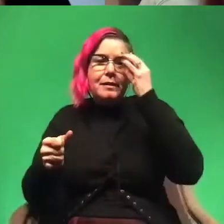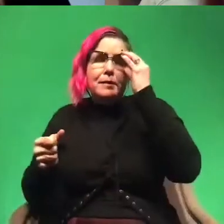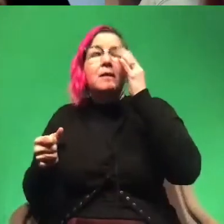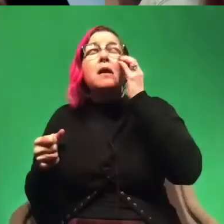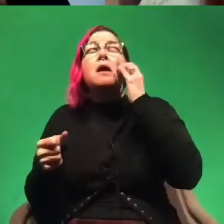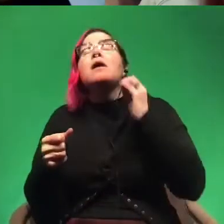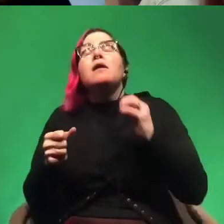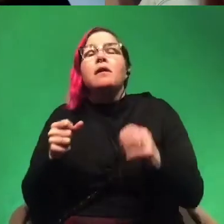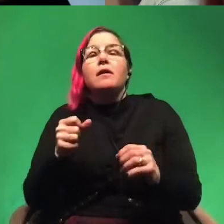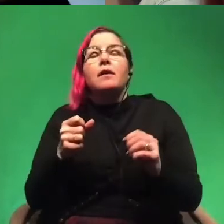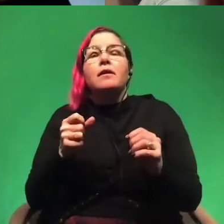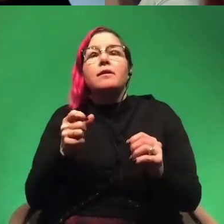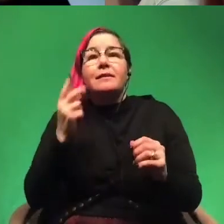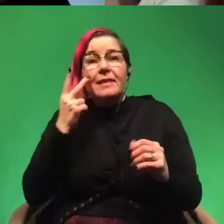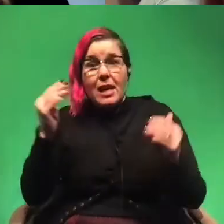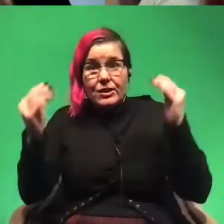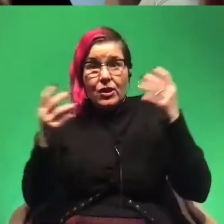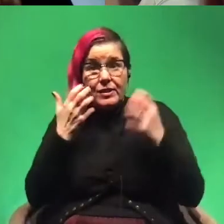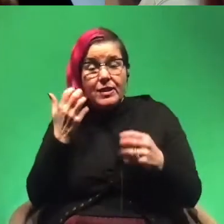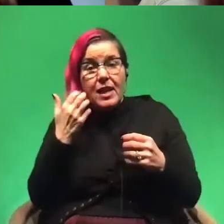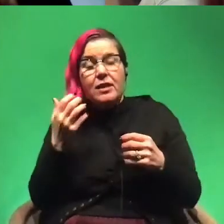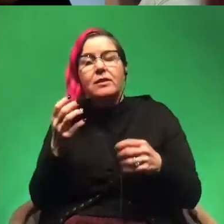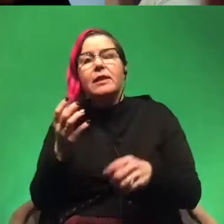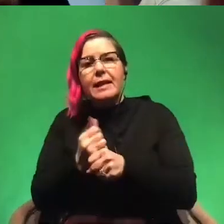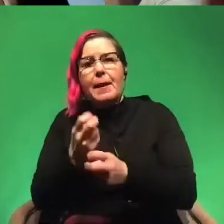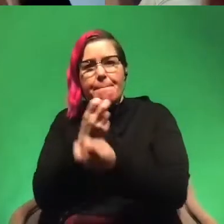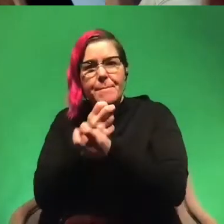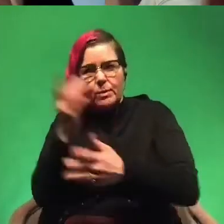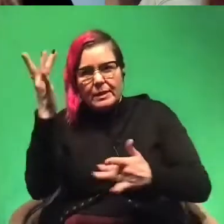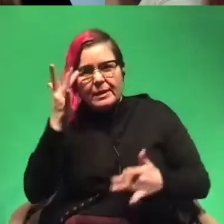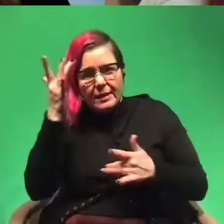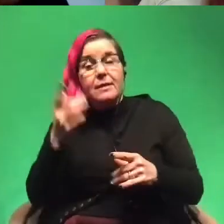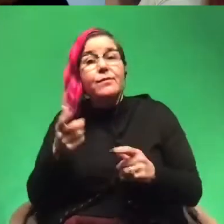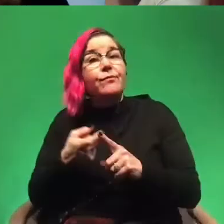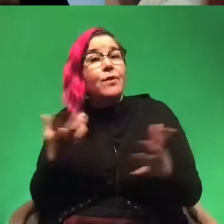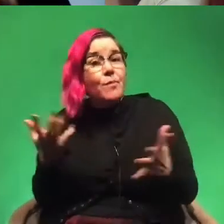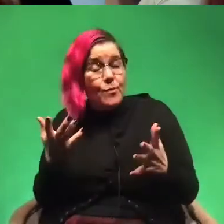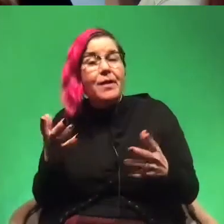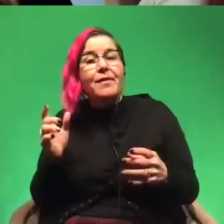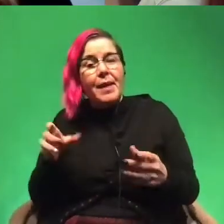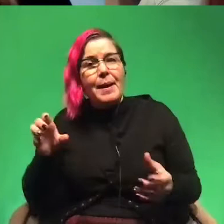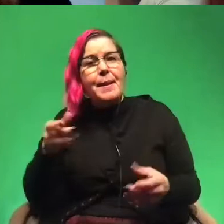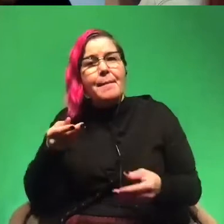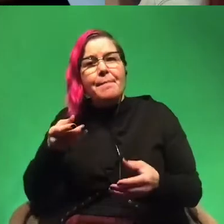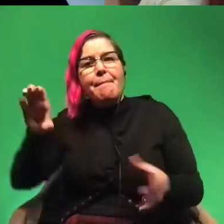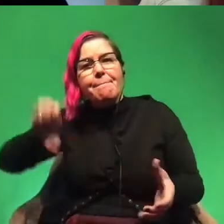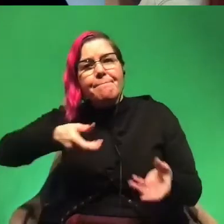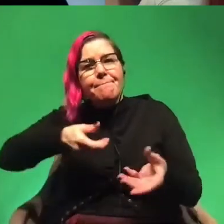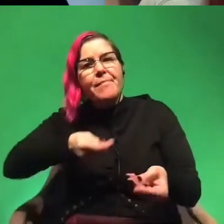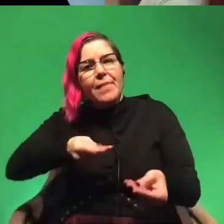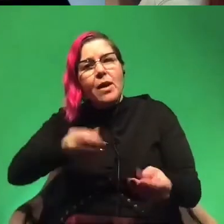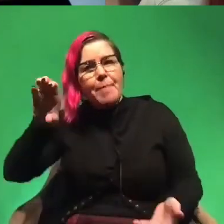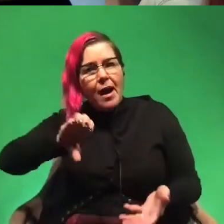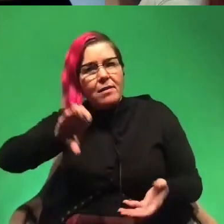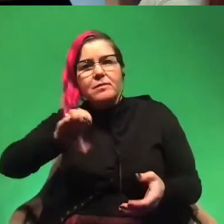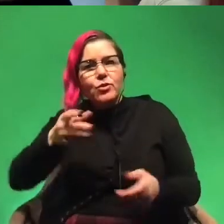what we see is we see adult tigers that end up with metabolic bone disease. And they end up with that disease as a result of being bottle fed for too long. You know,